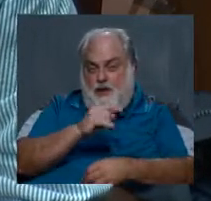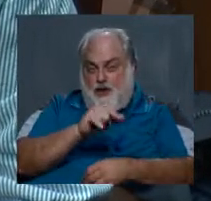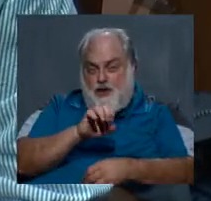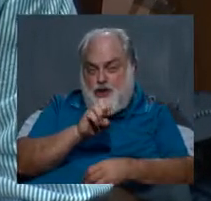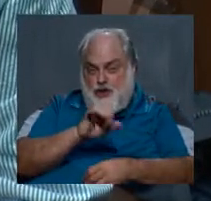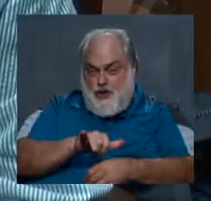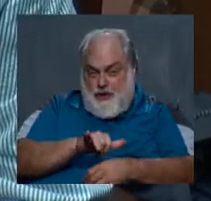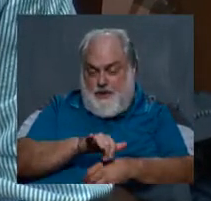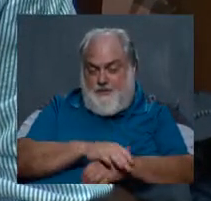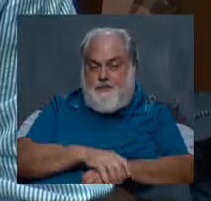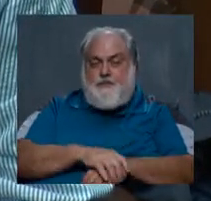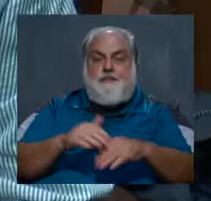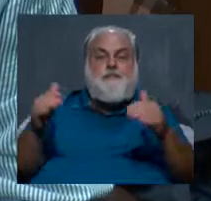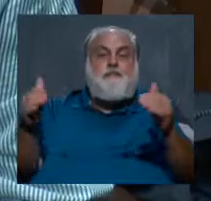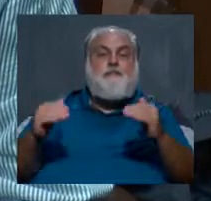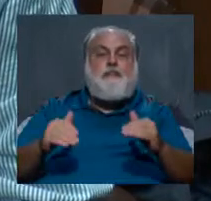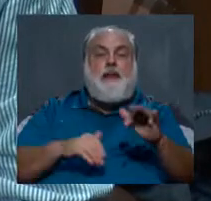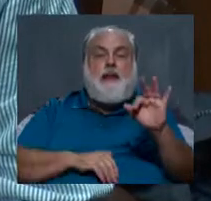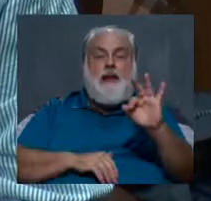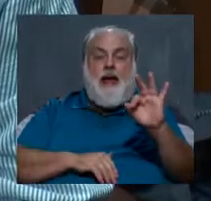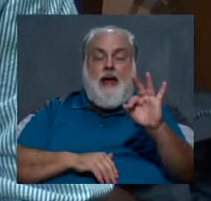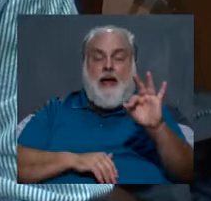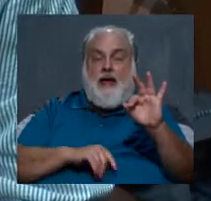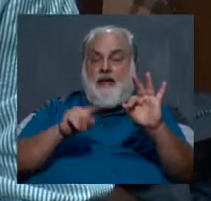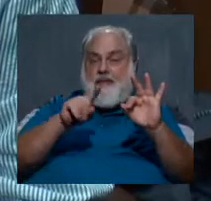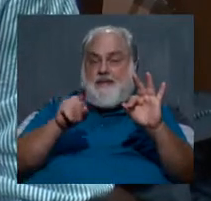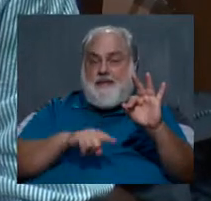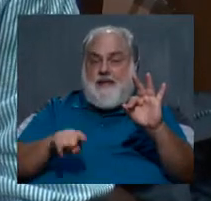line. Item number 9, file number